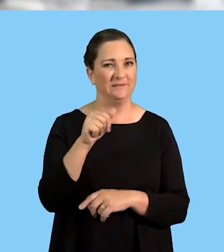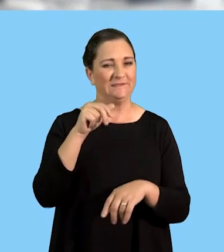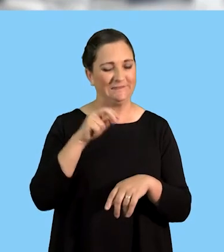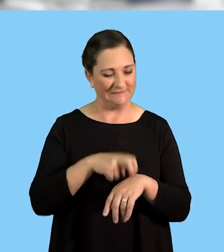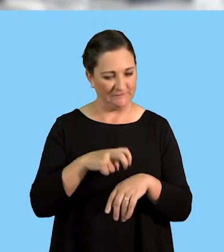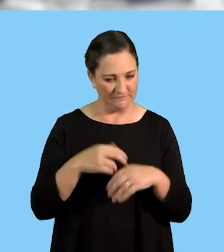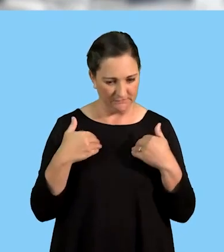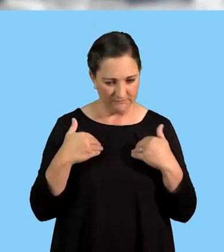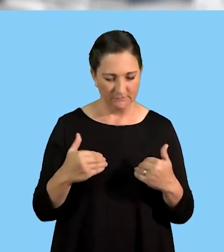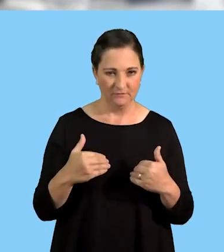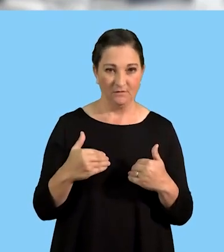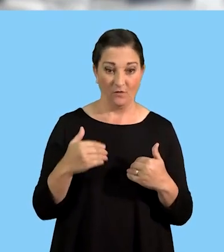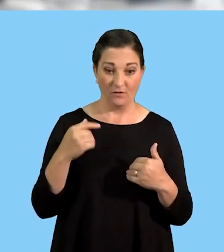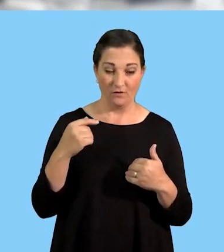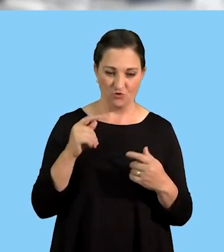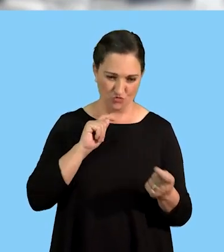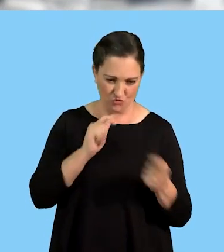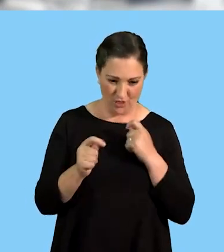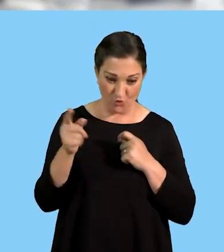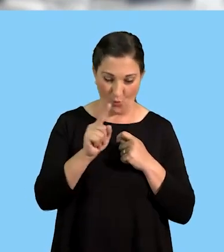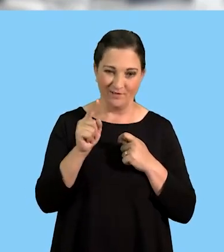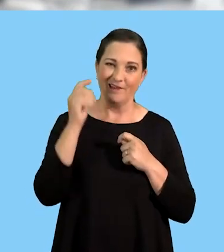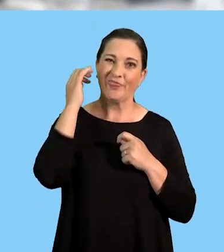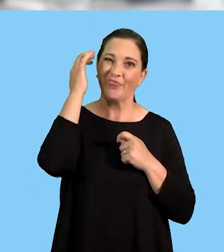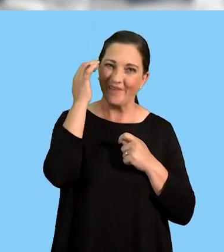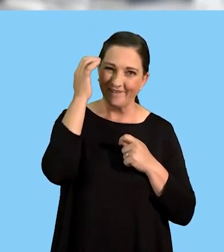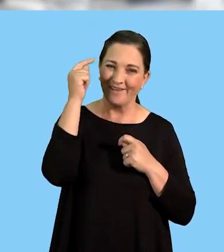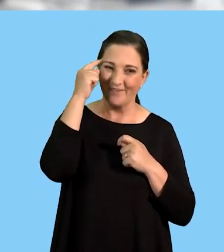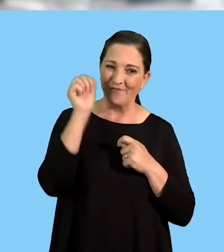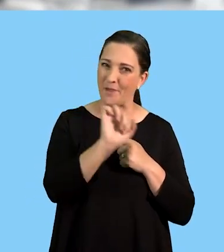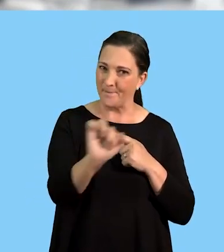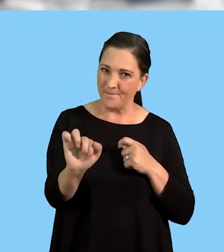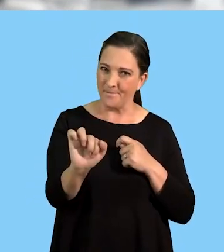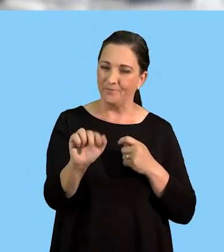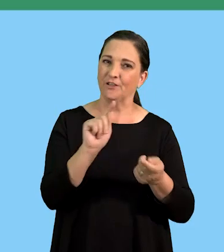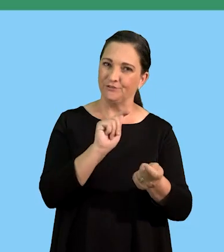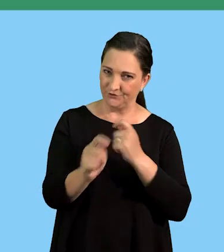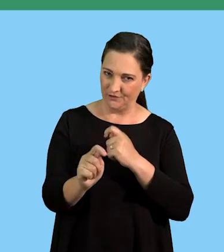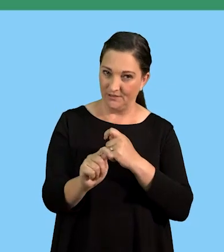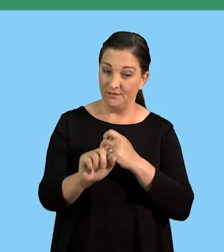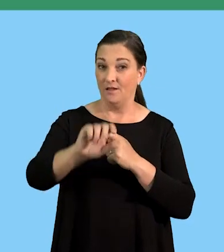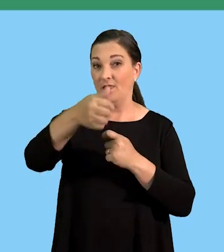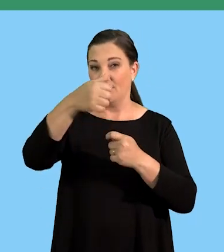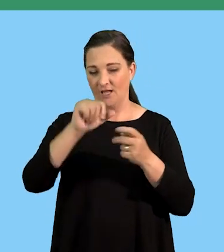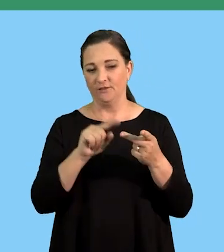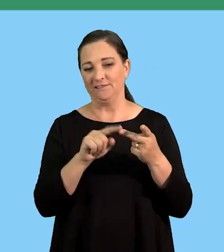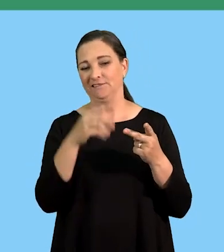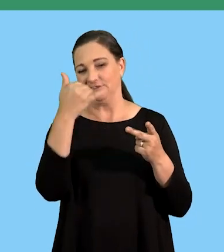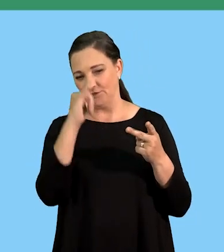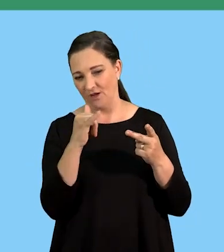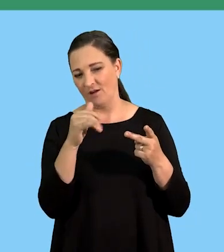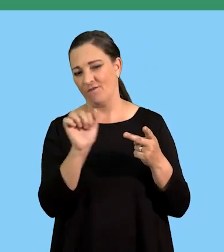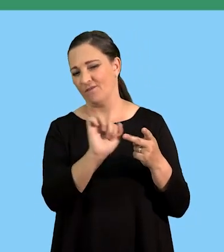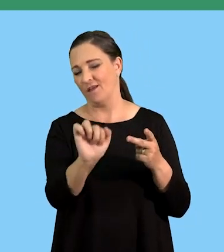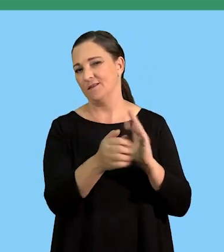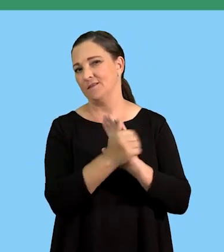by changing the way they think. And then number 2, we have Bongani, who checks the employee's competency before he can